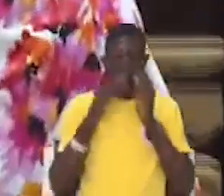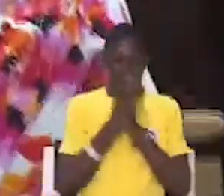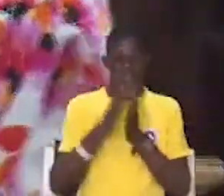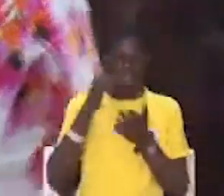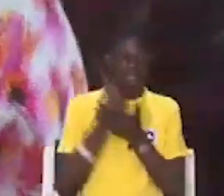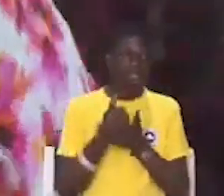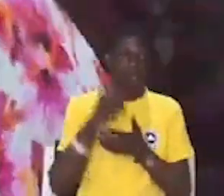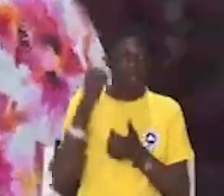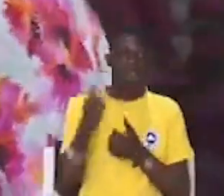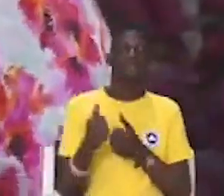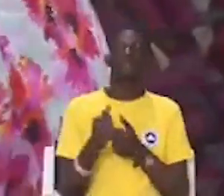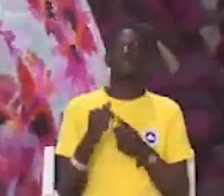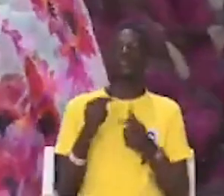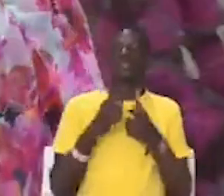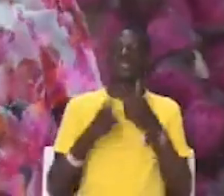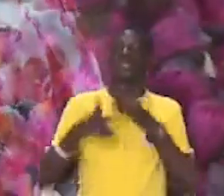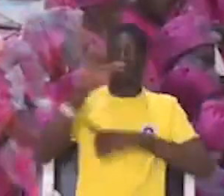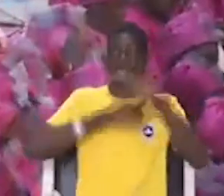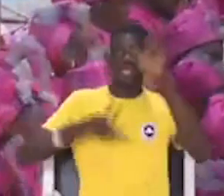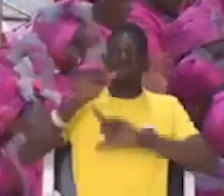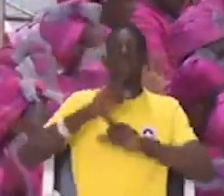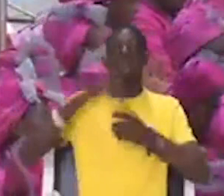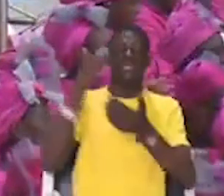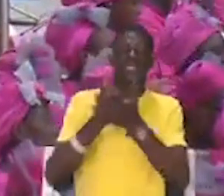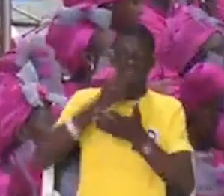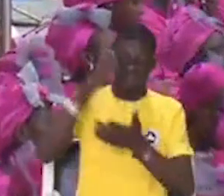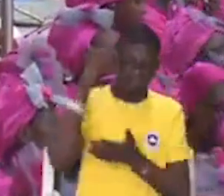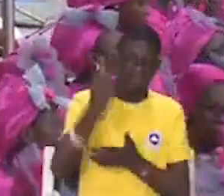have prayed. And everybody said,